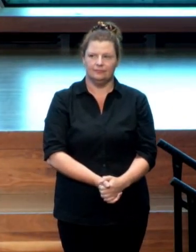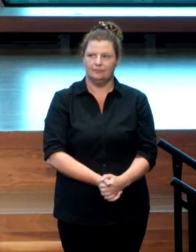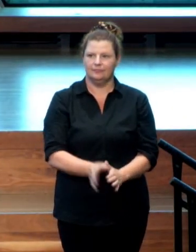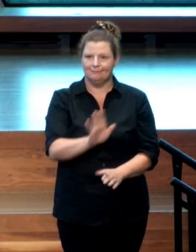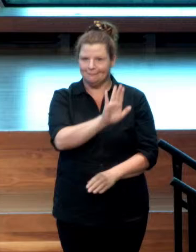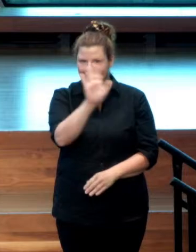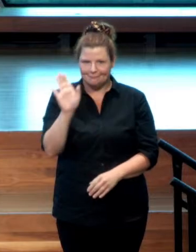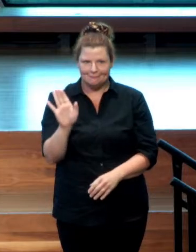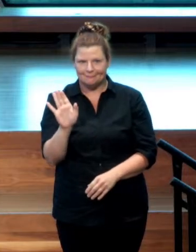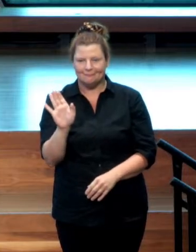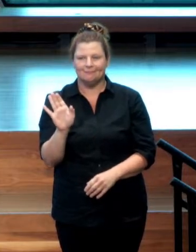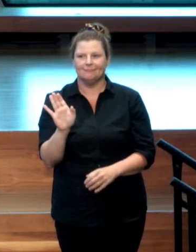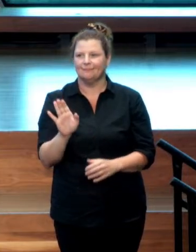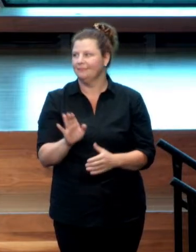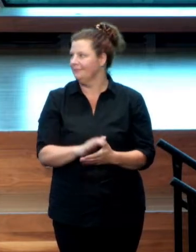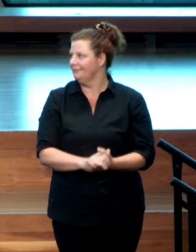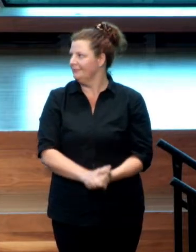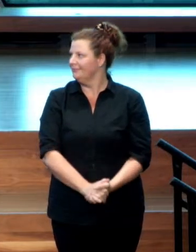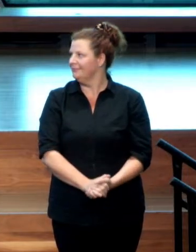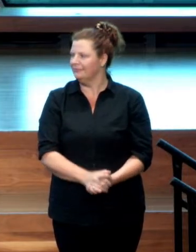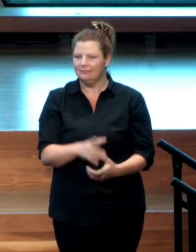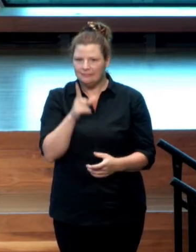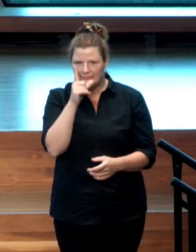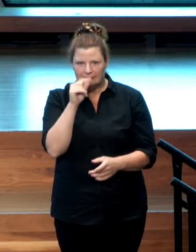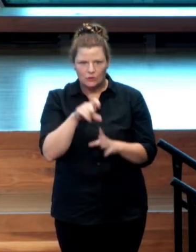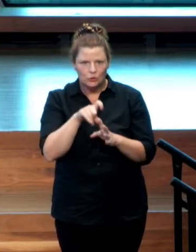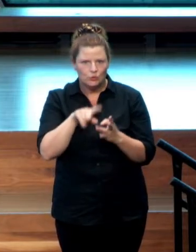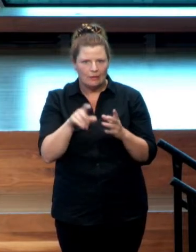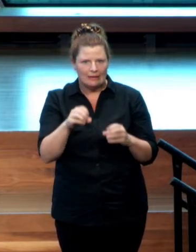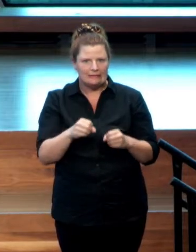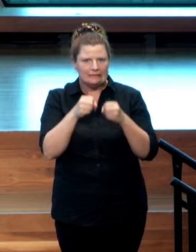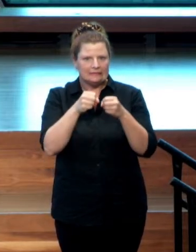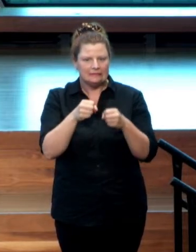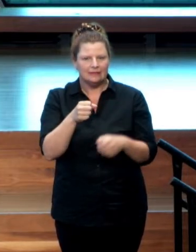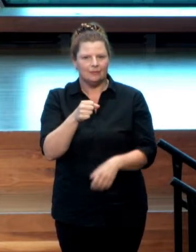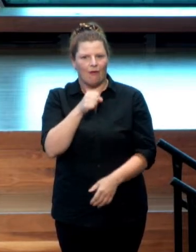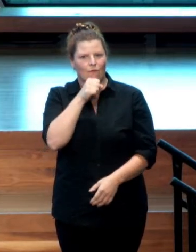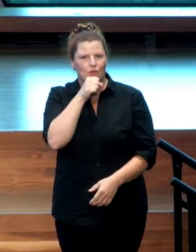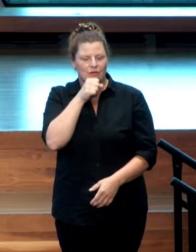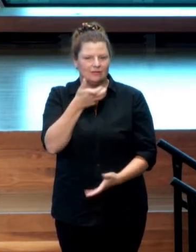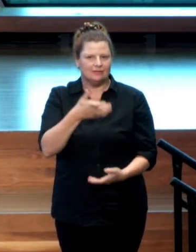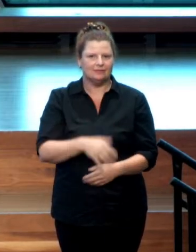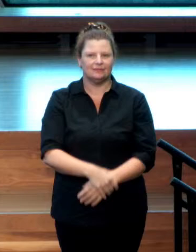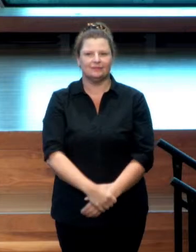Hi everyone. Can I do that? Yeah. Sorry.